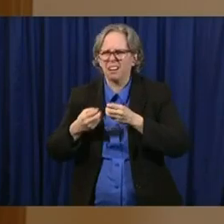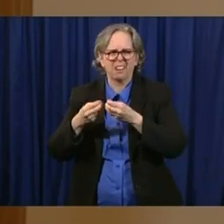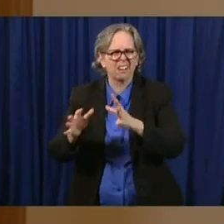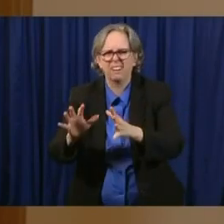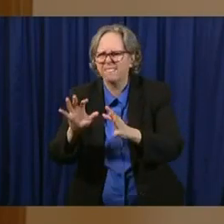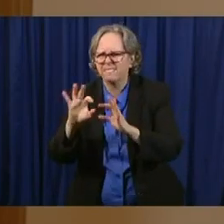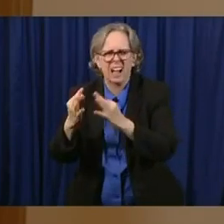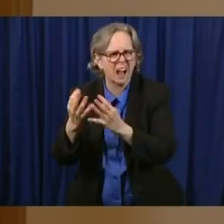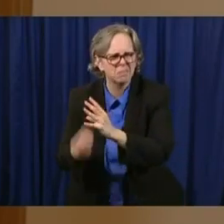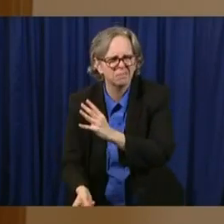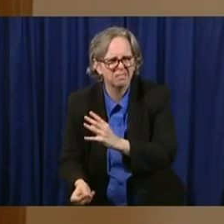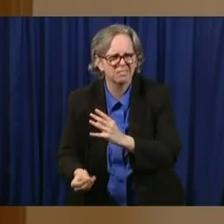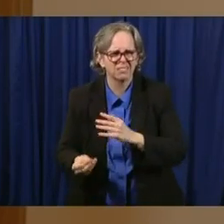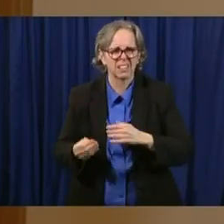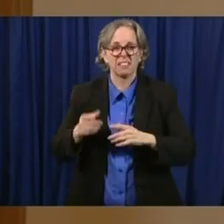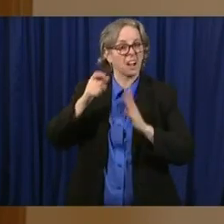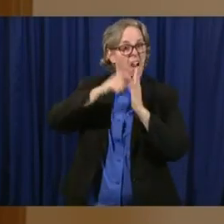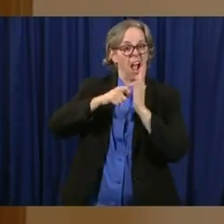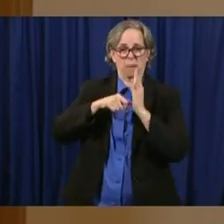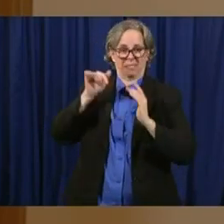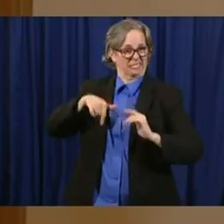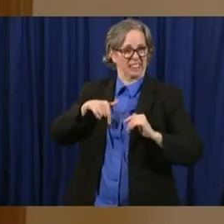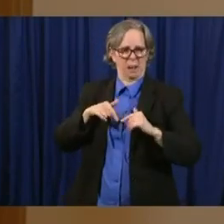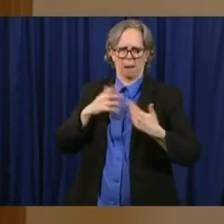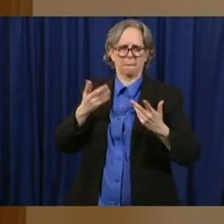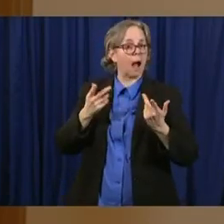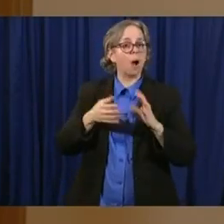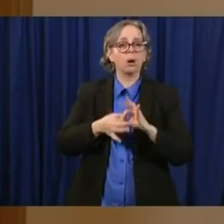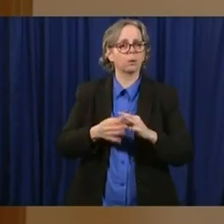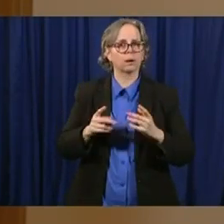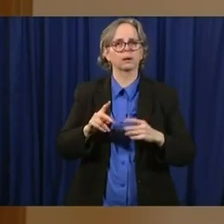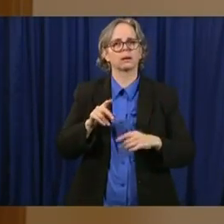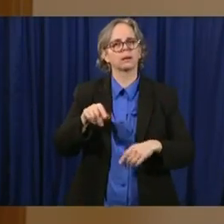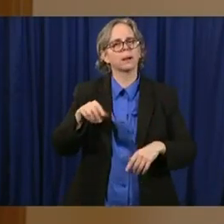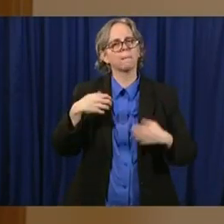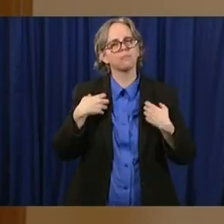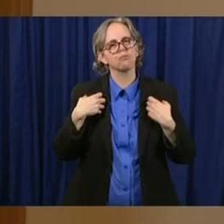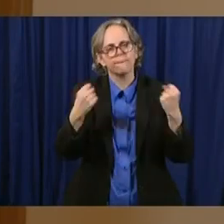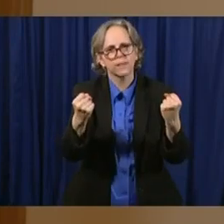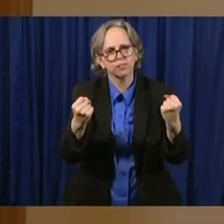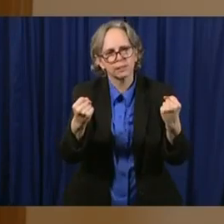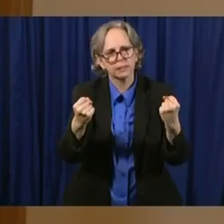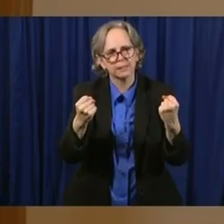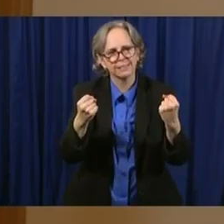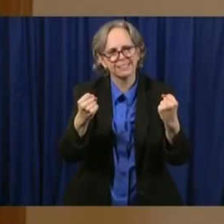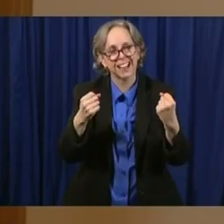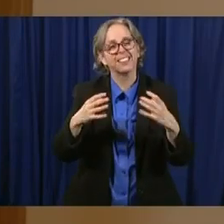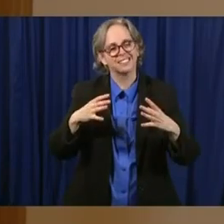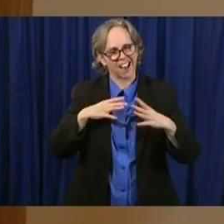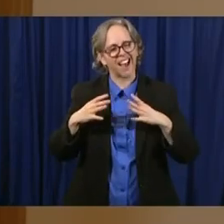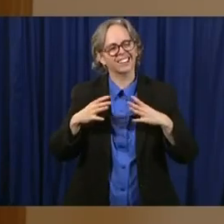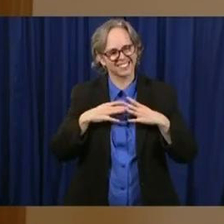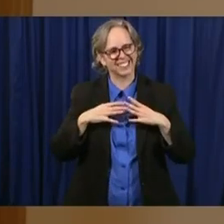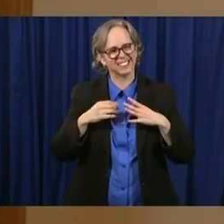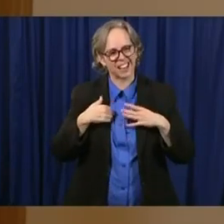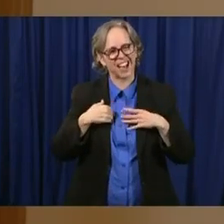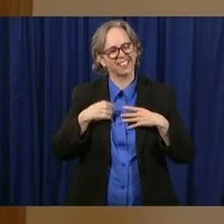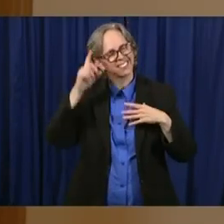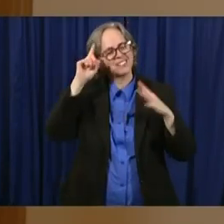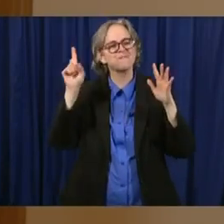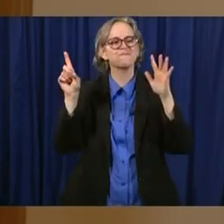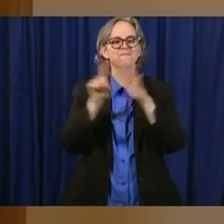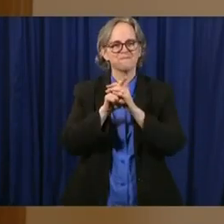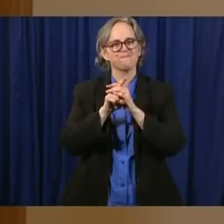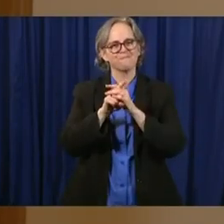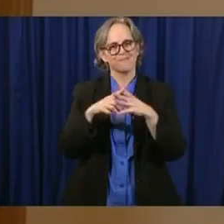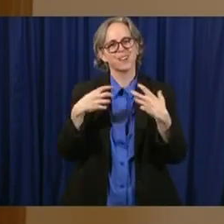our bravery, and I'm telling you this weekend always at this holiday makes me think about it, and the vulnerability, and that we're still